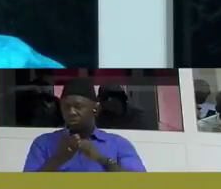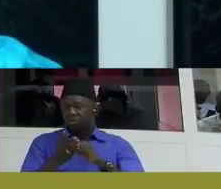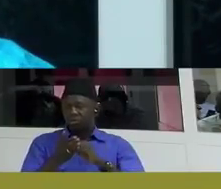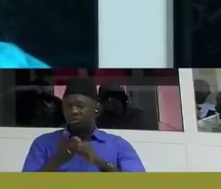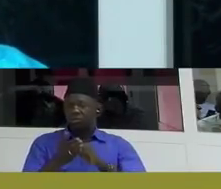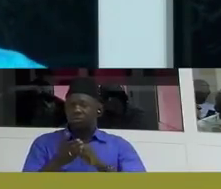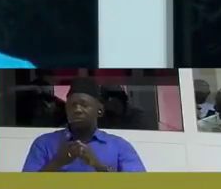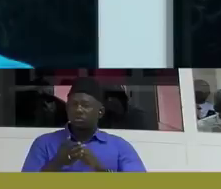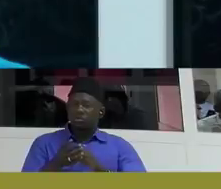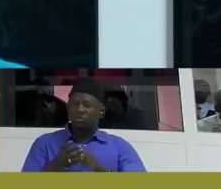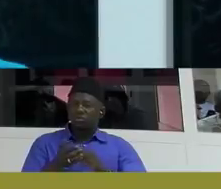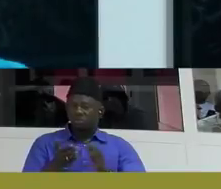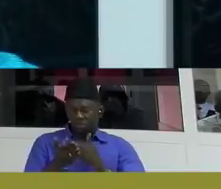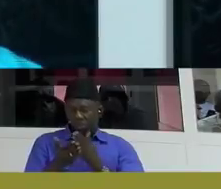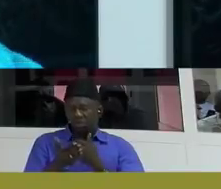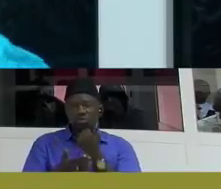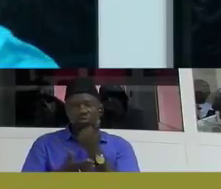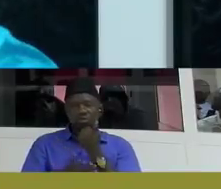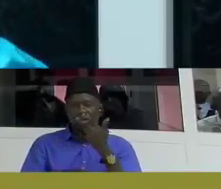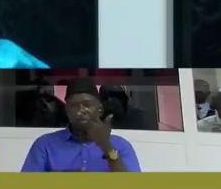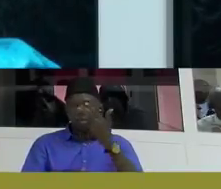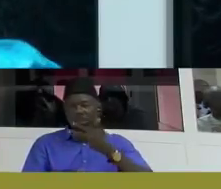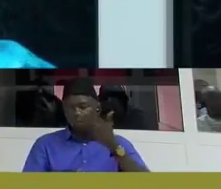last paragraph?